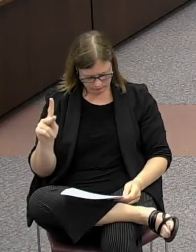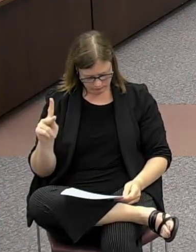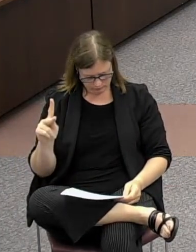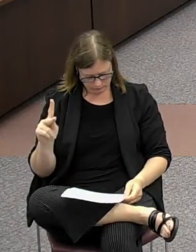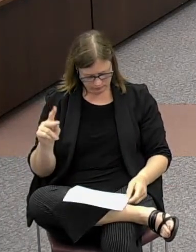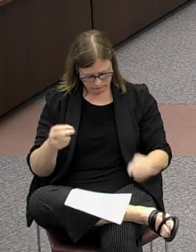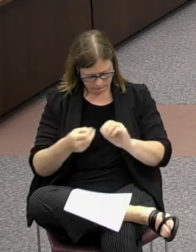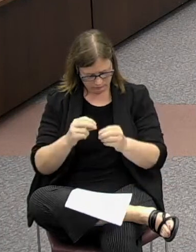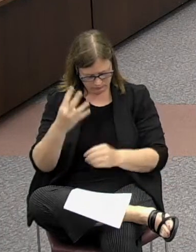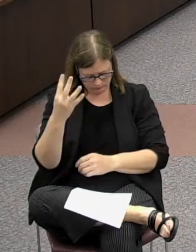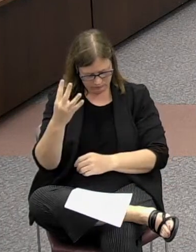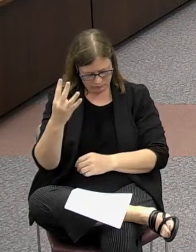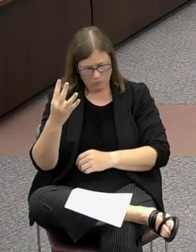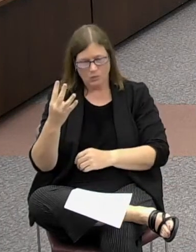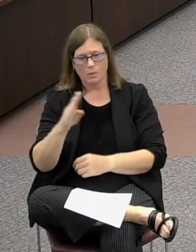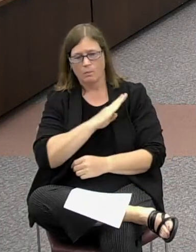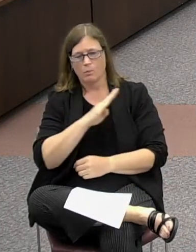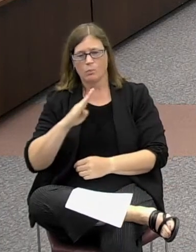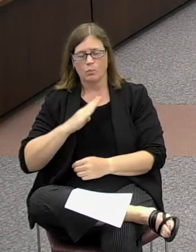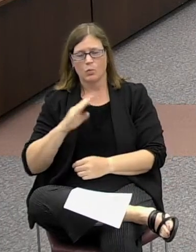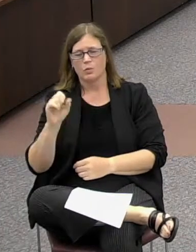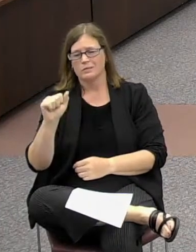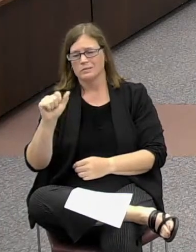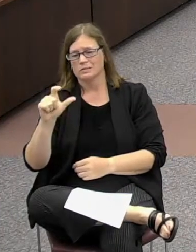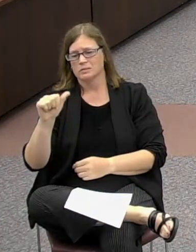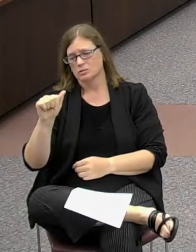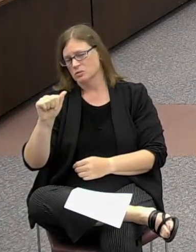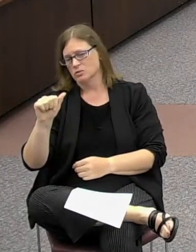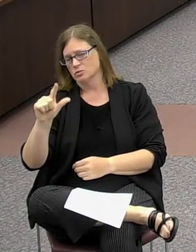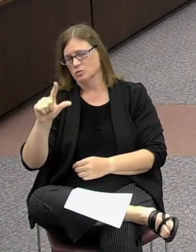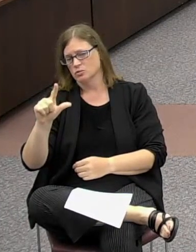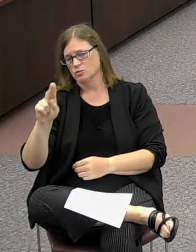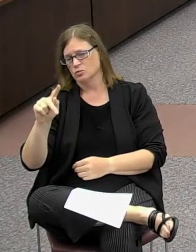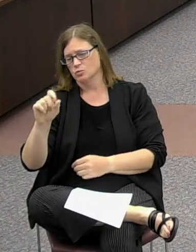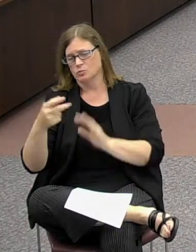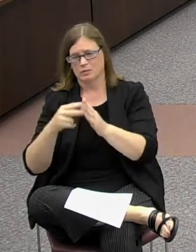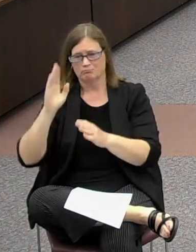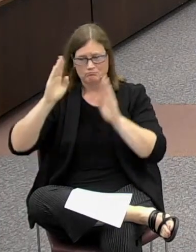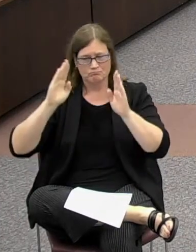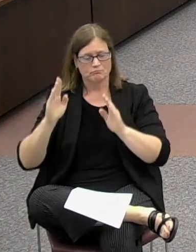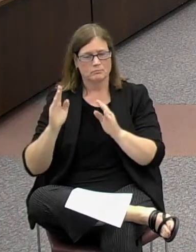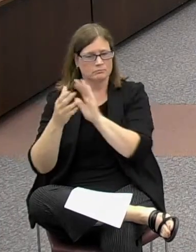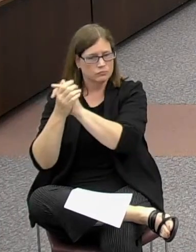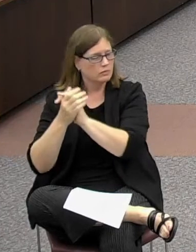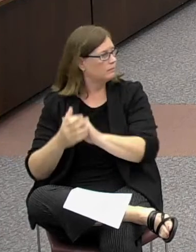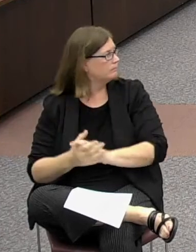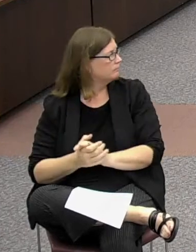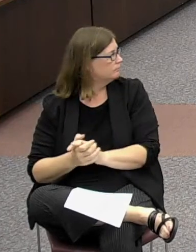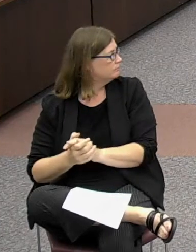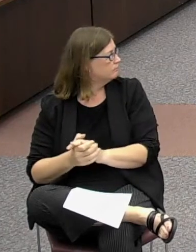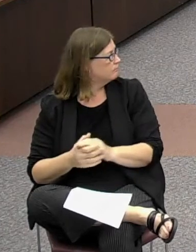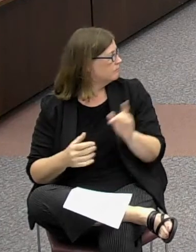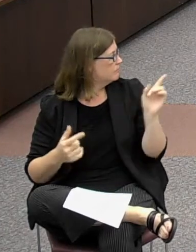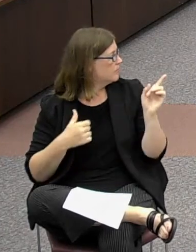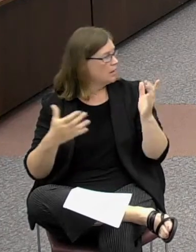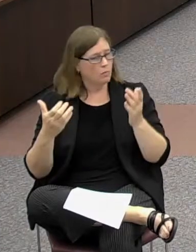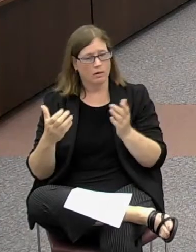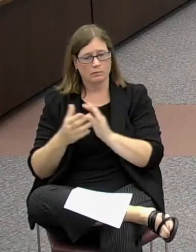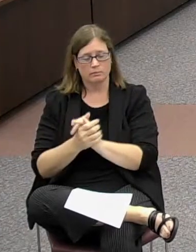Item 4, board salutes. Does any of my colleagues have anything to see? I do. I would like to